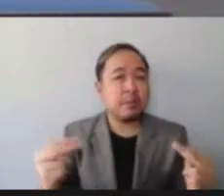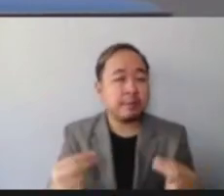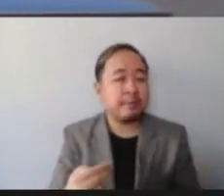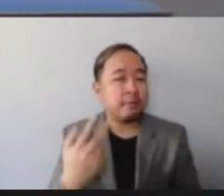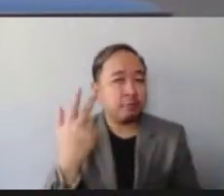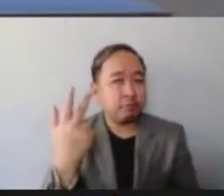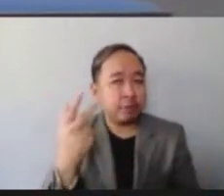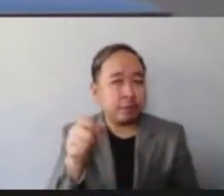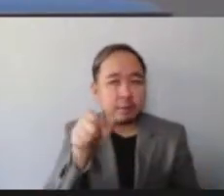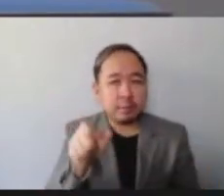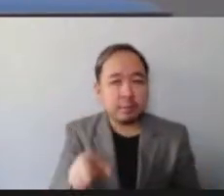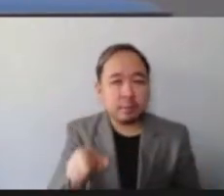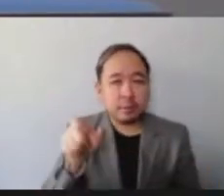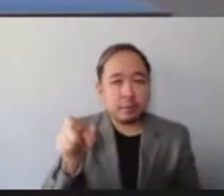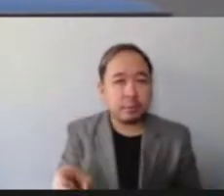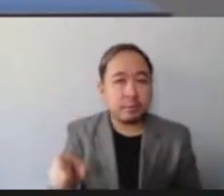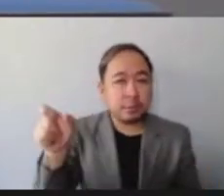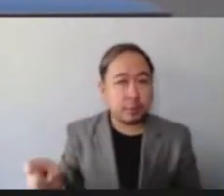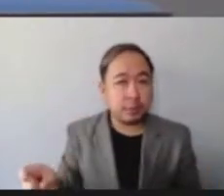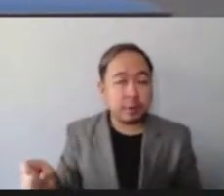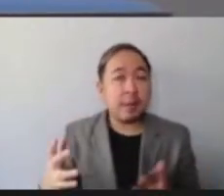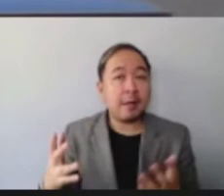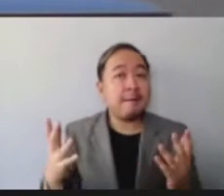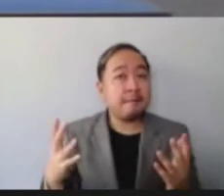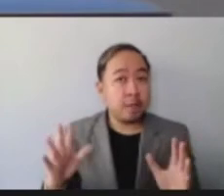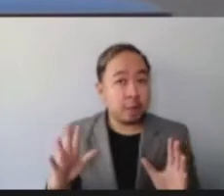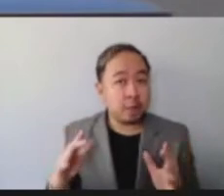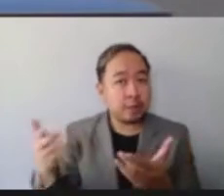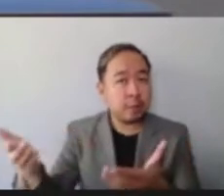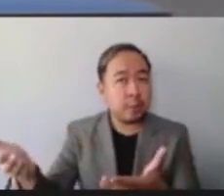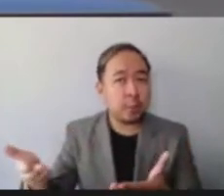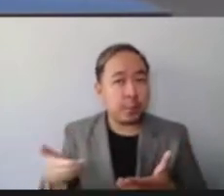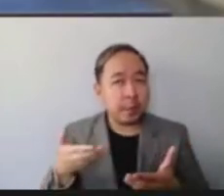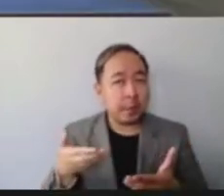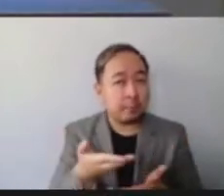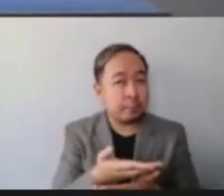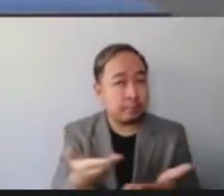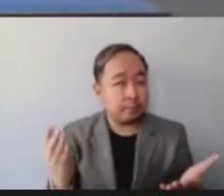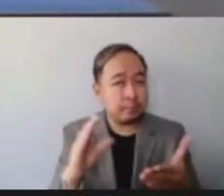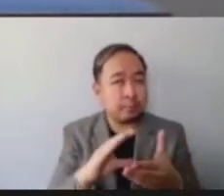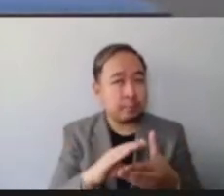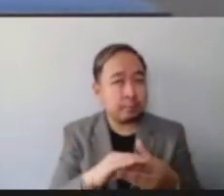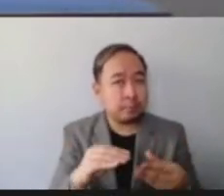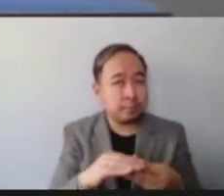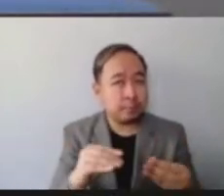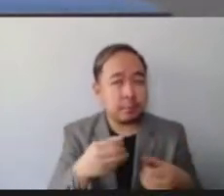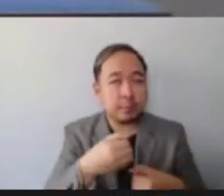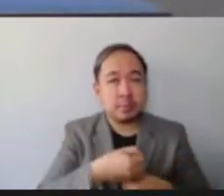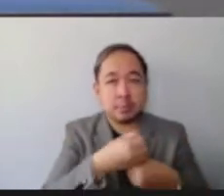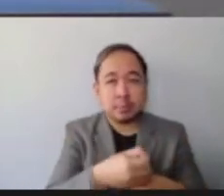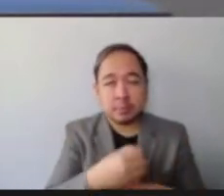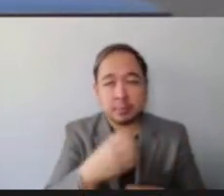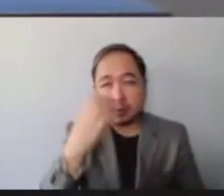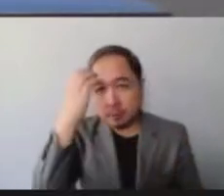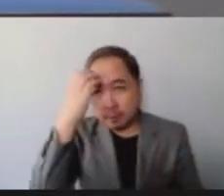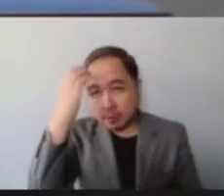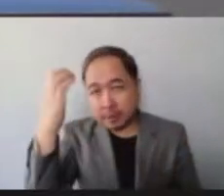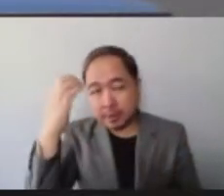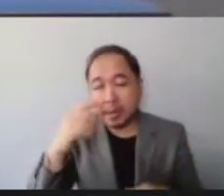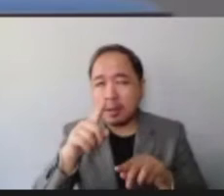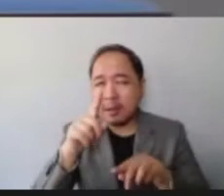discussions after that we will open the floor for statements from delegations from governments and from other